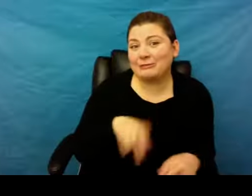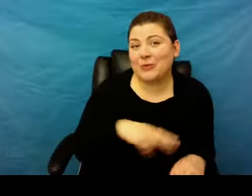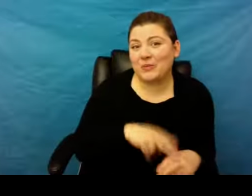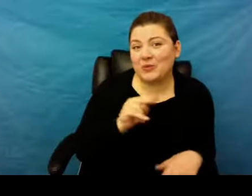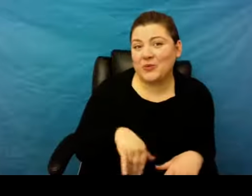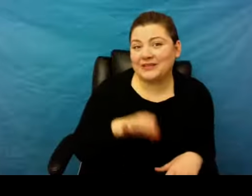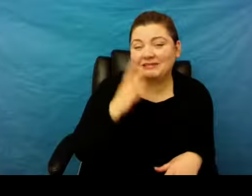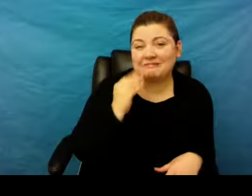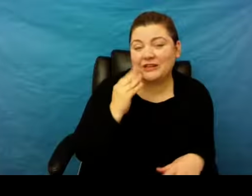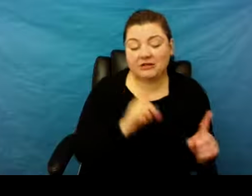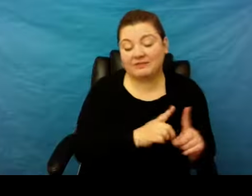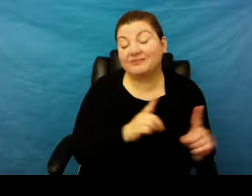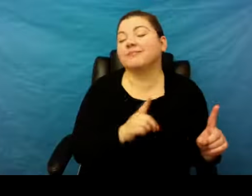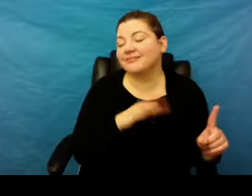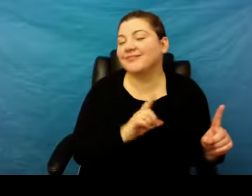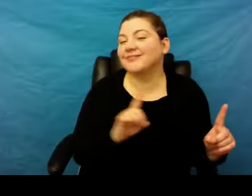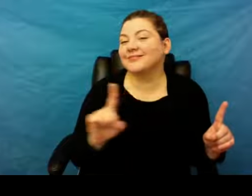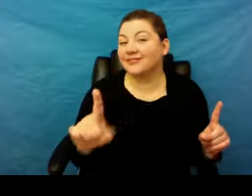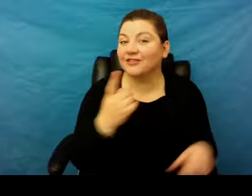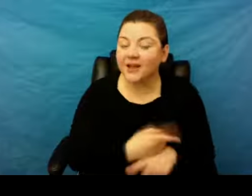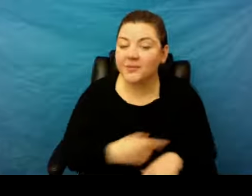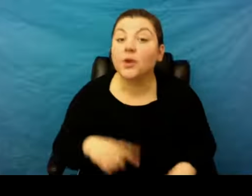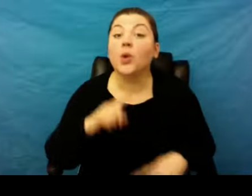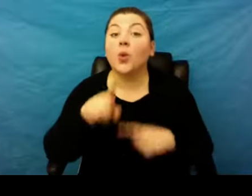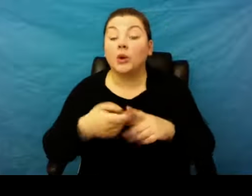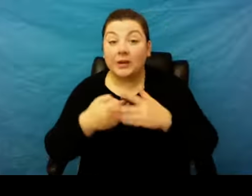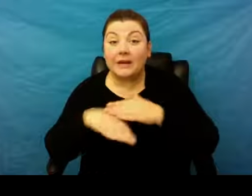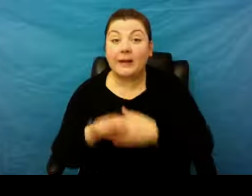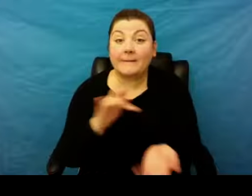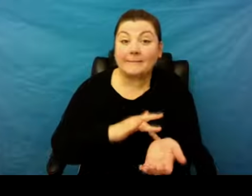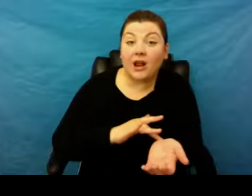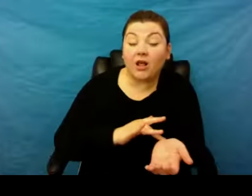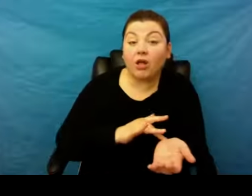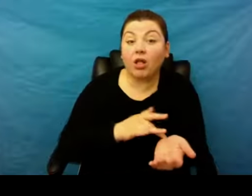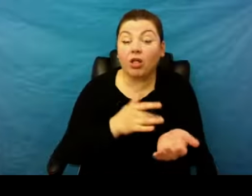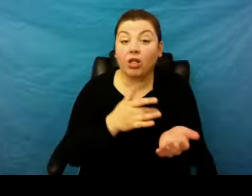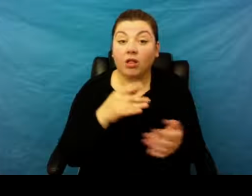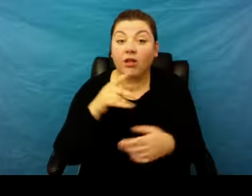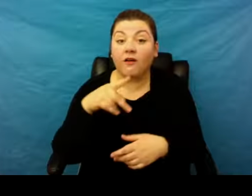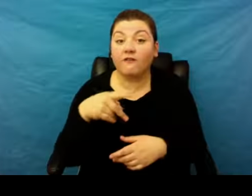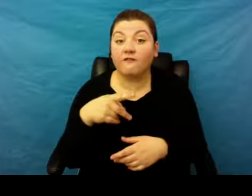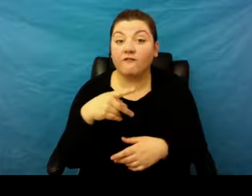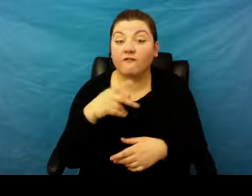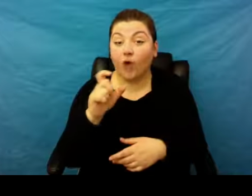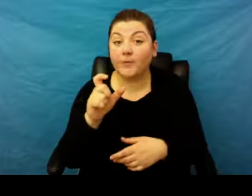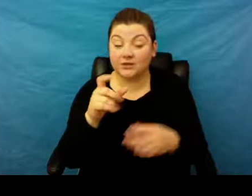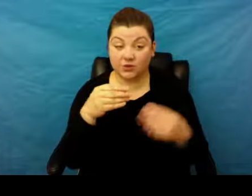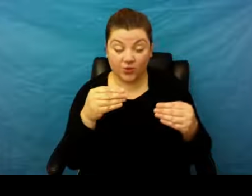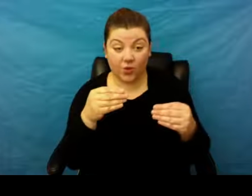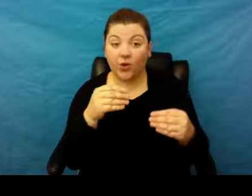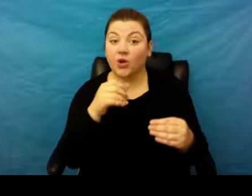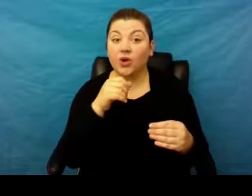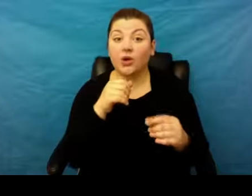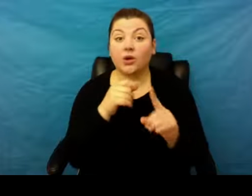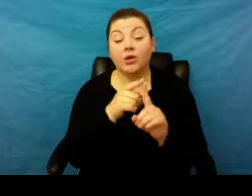think when you go to the pharmacy, because people are going to the pharmacy now, you don't have to wait directly in line with someone. You can stand a